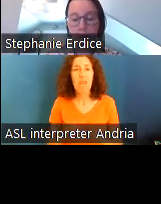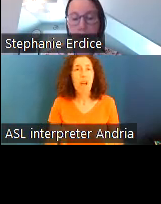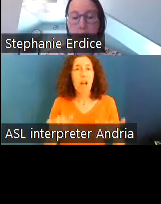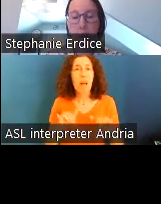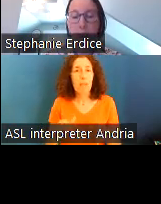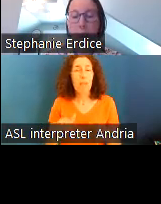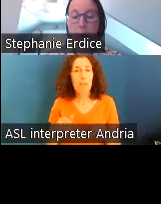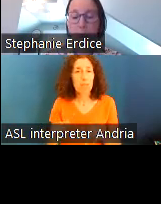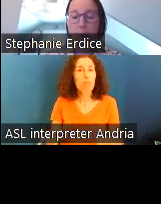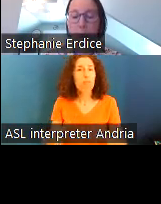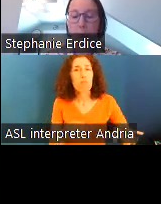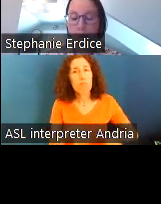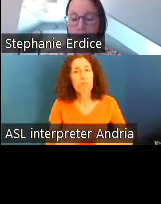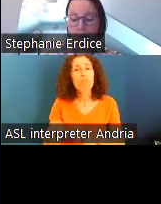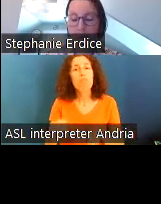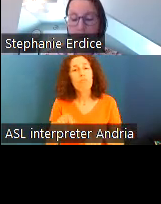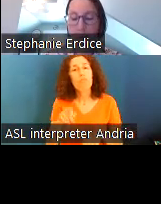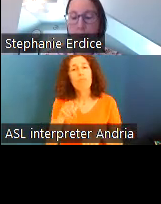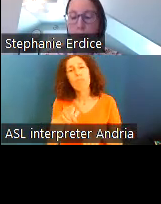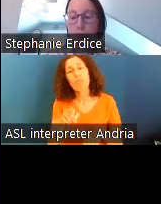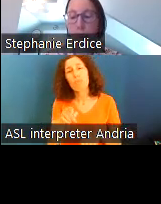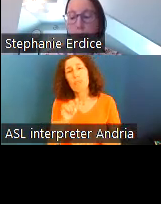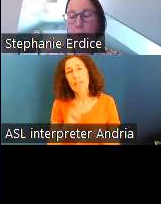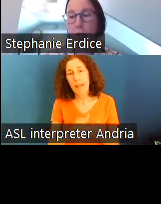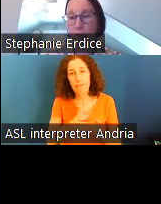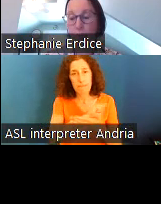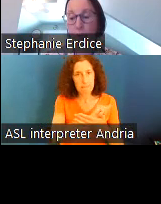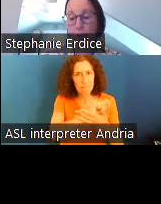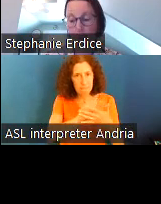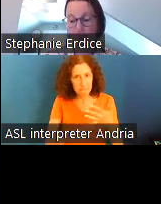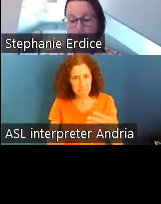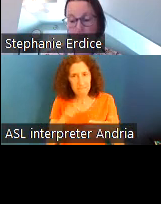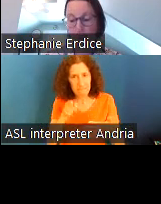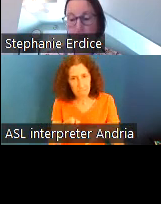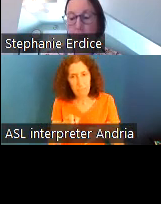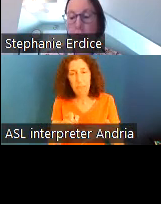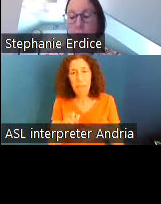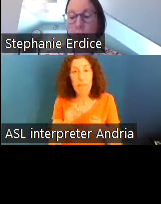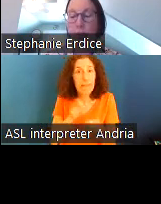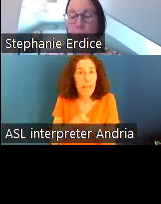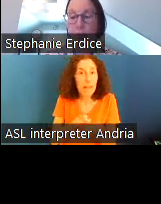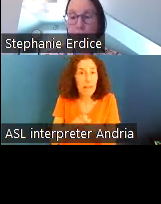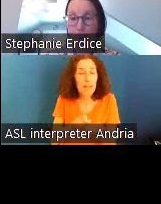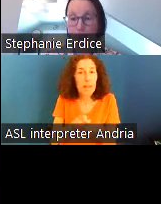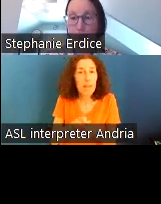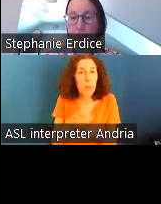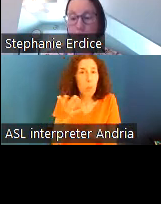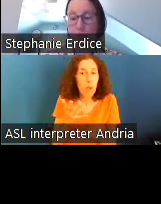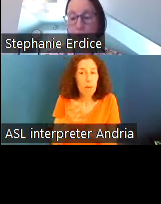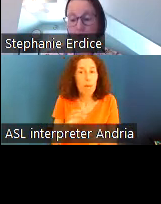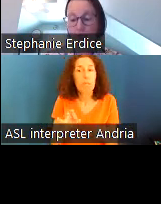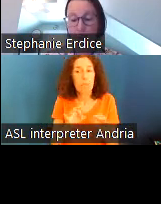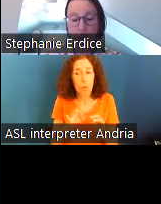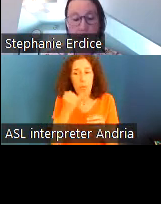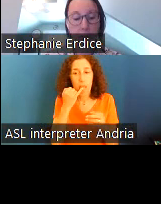these things because people can manipulate them to exert power and control over someone. So sexual assault, as